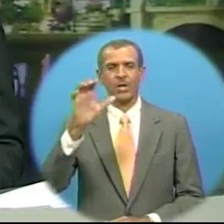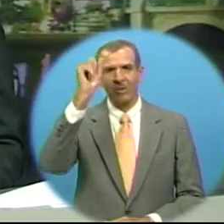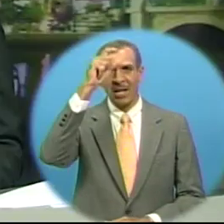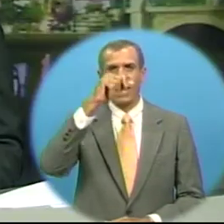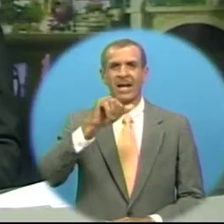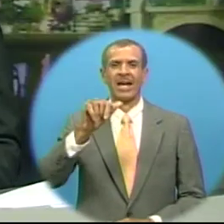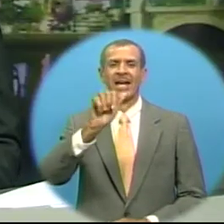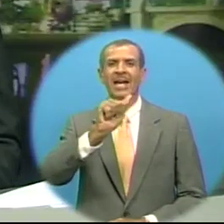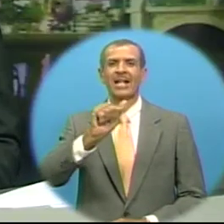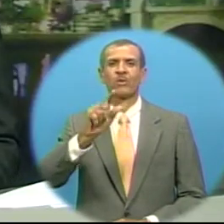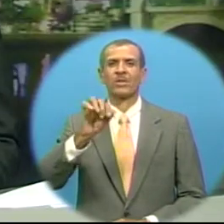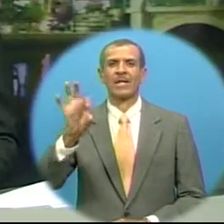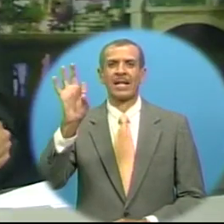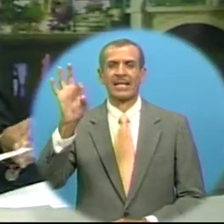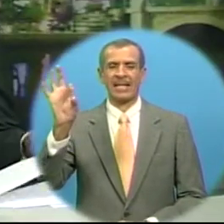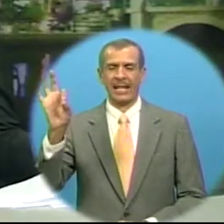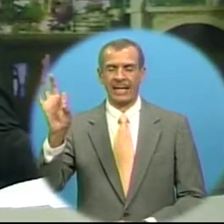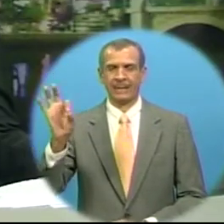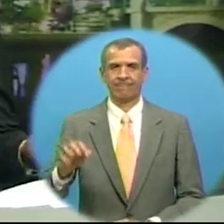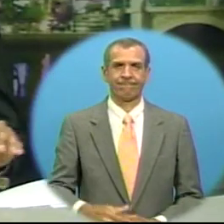A 299.